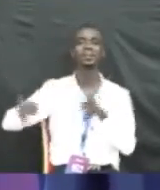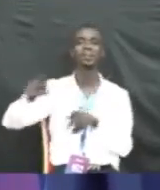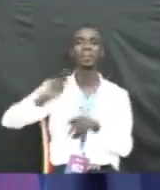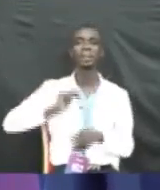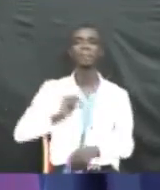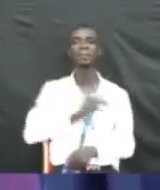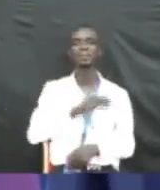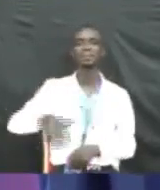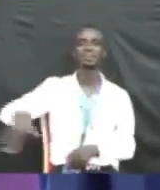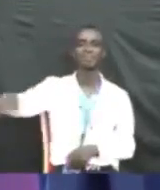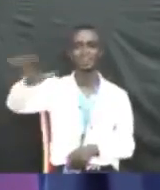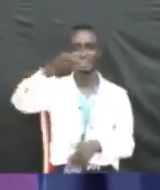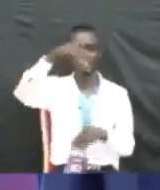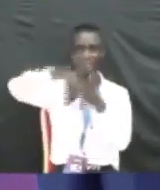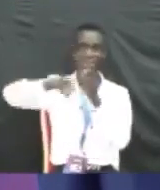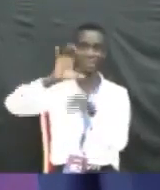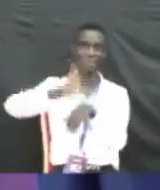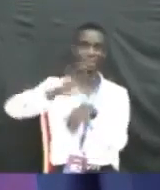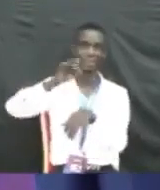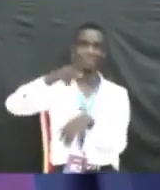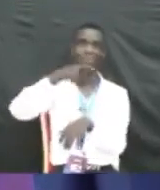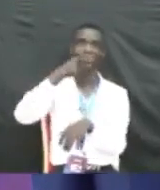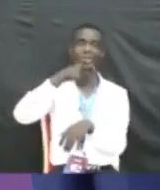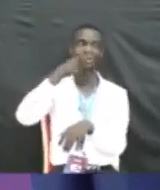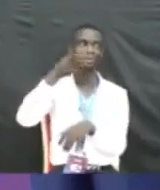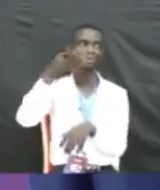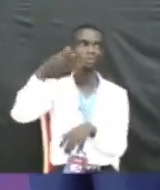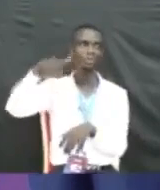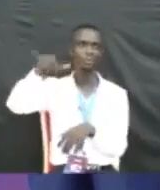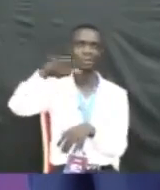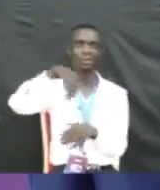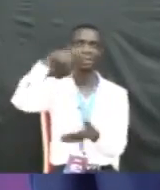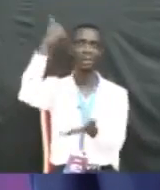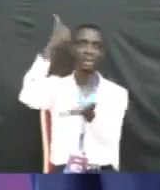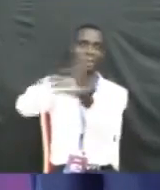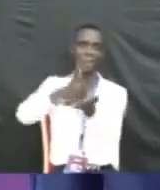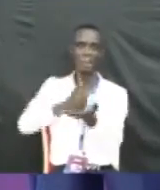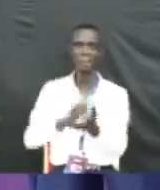membership of the Church of Pentecost. Amen.